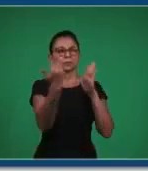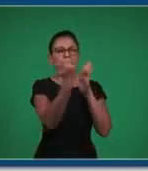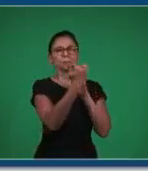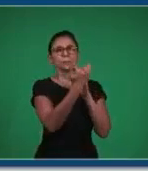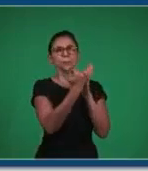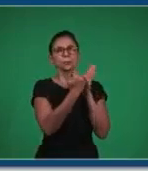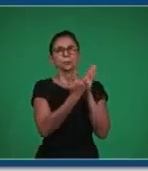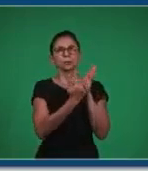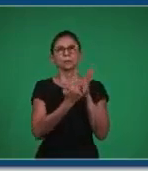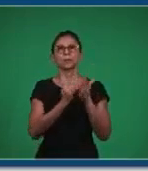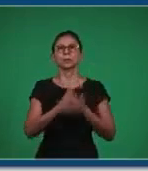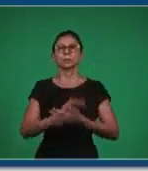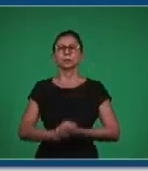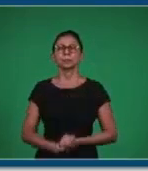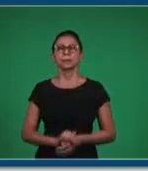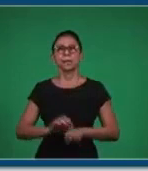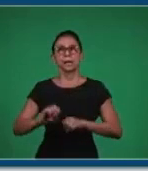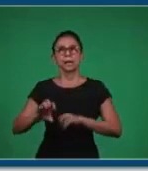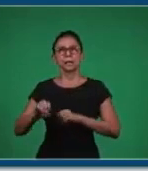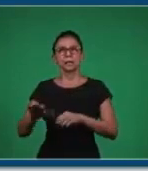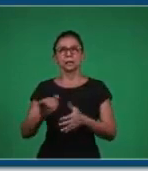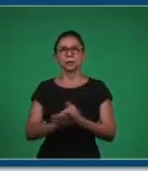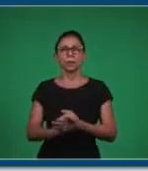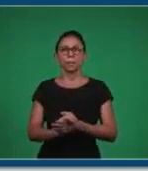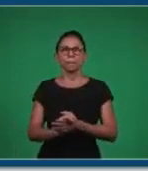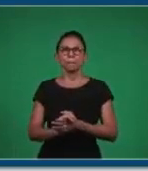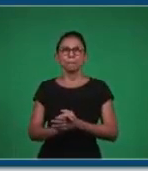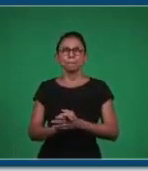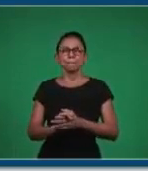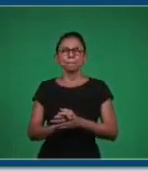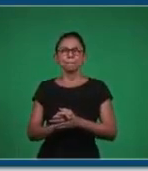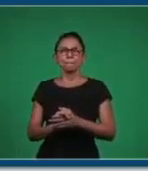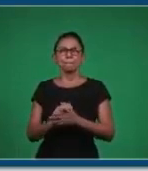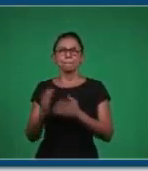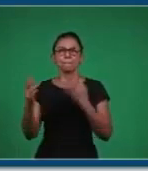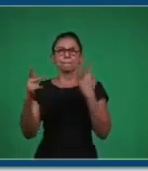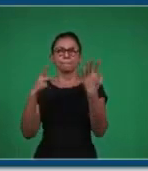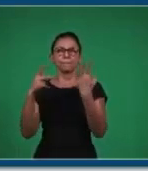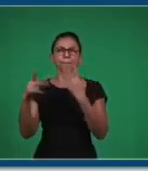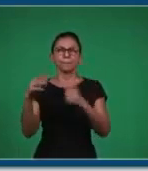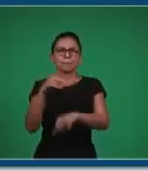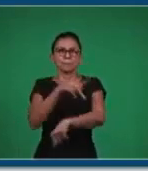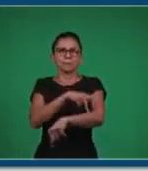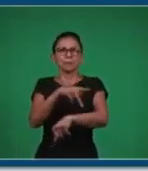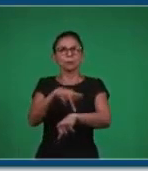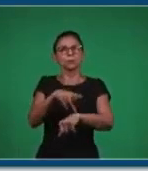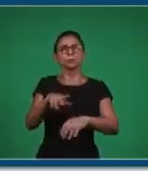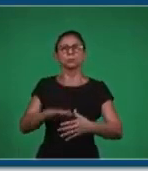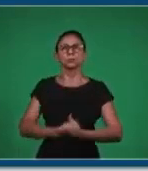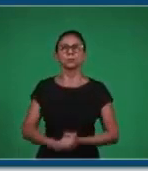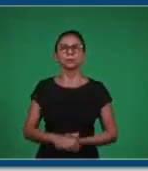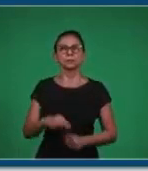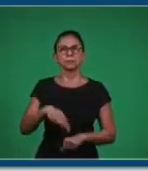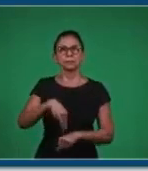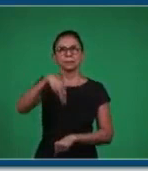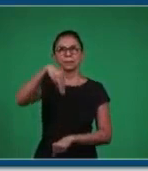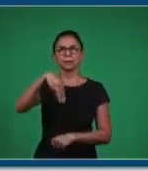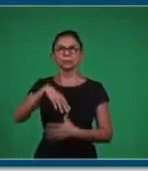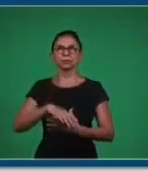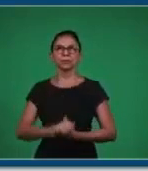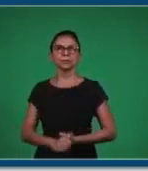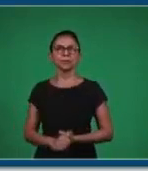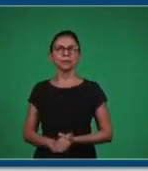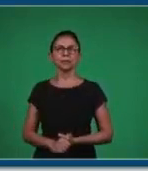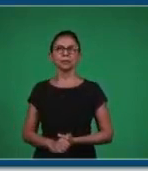She's specializing in education at distance. She's teaching of post-graduation on